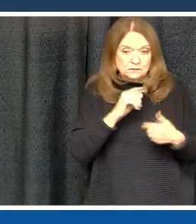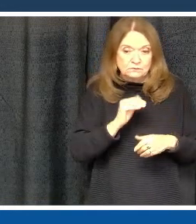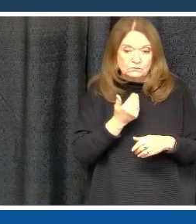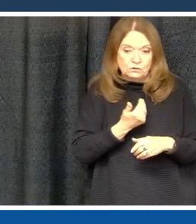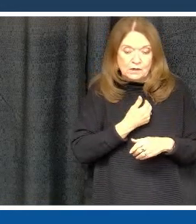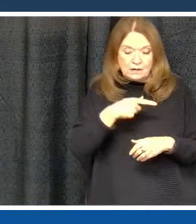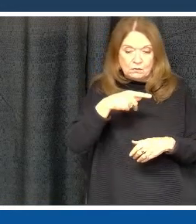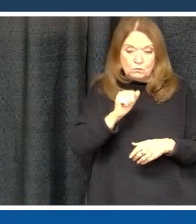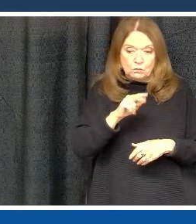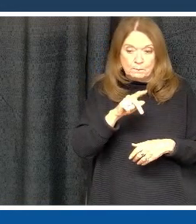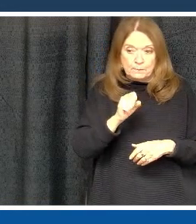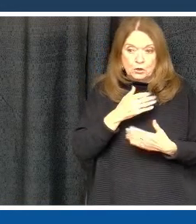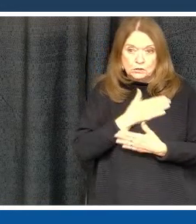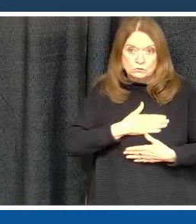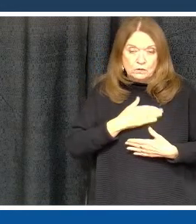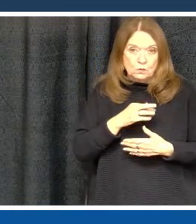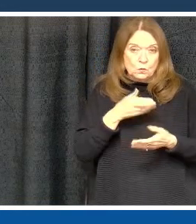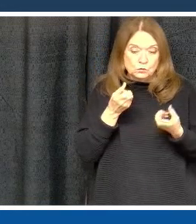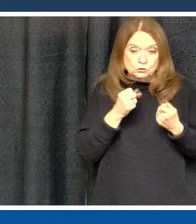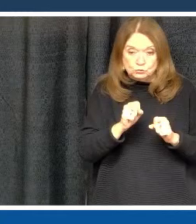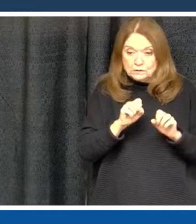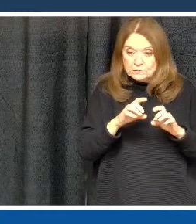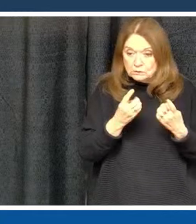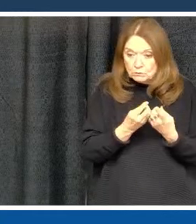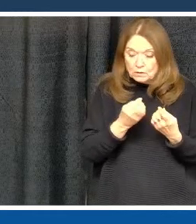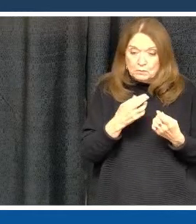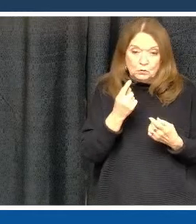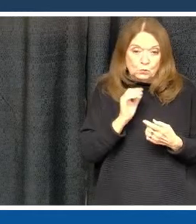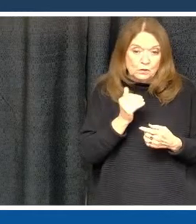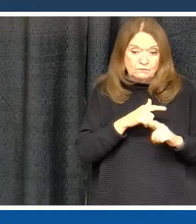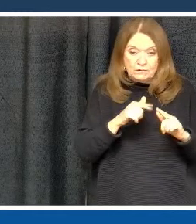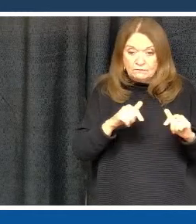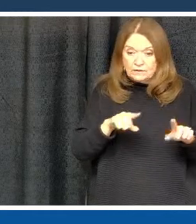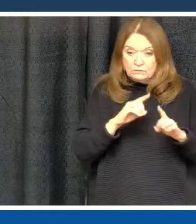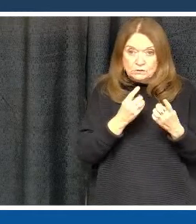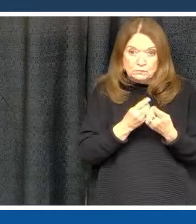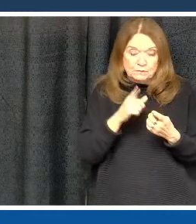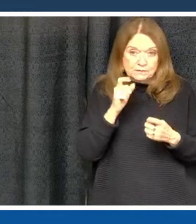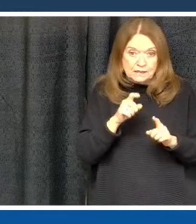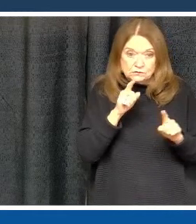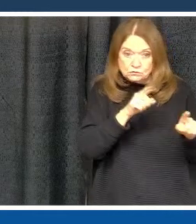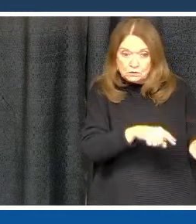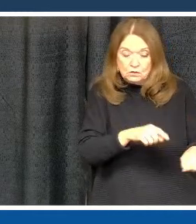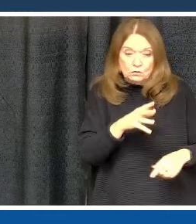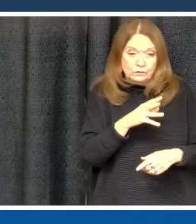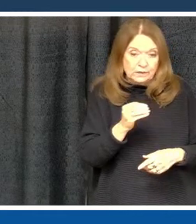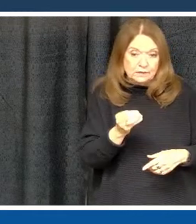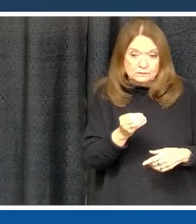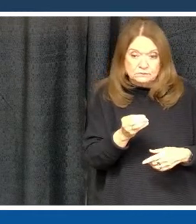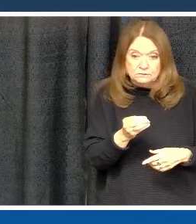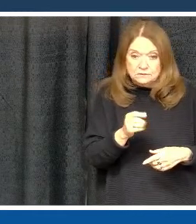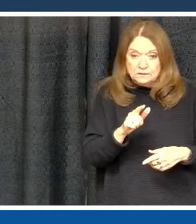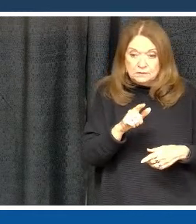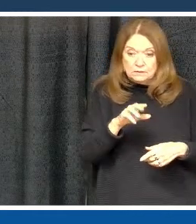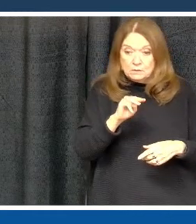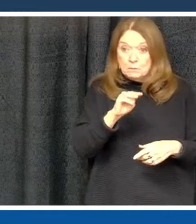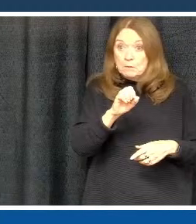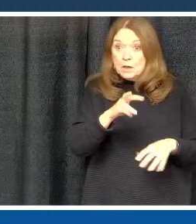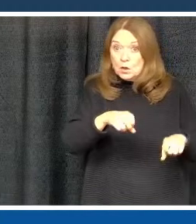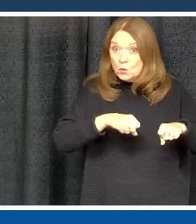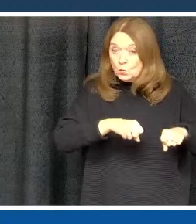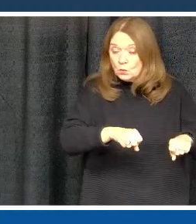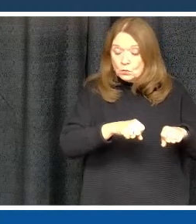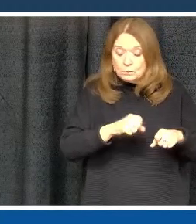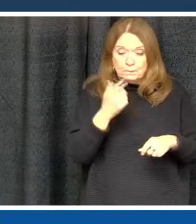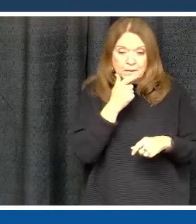and Recreation or Street Department or one of our various departments that have to go out and mow the land,